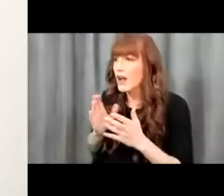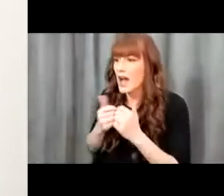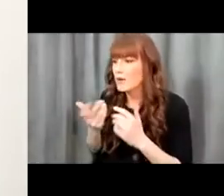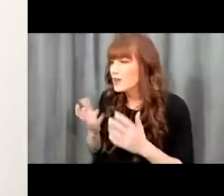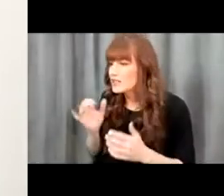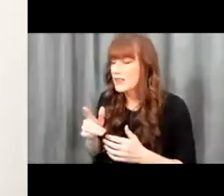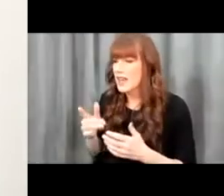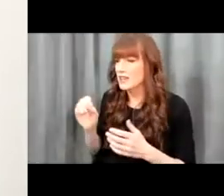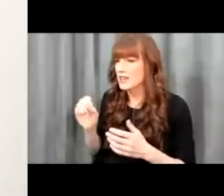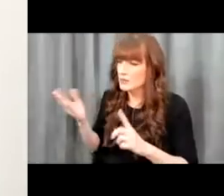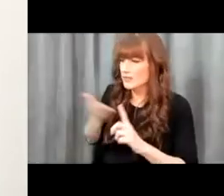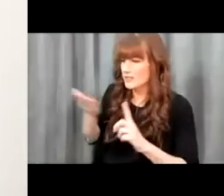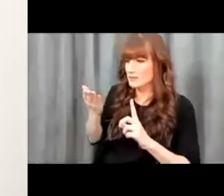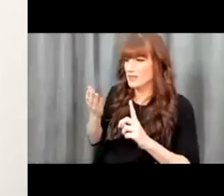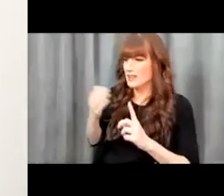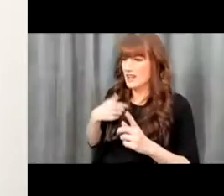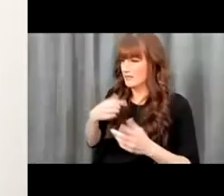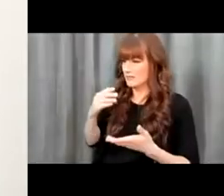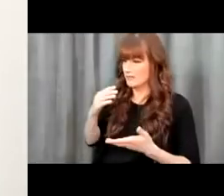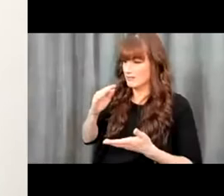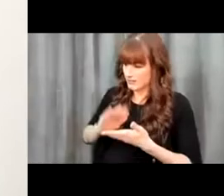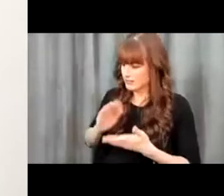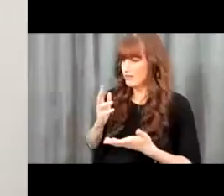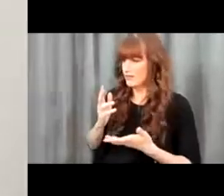people talk me into less than I'm worth?